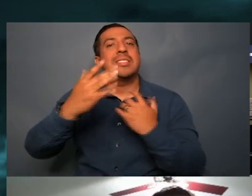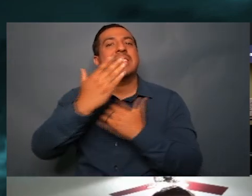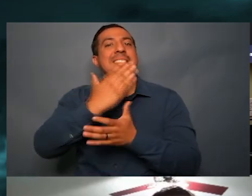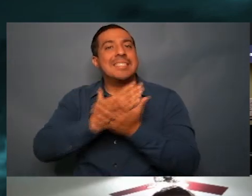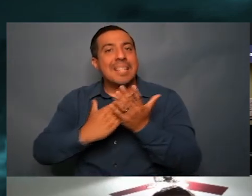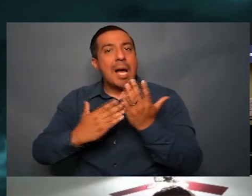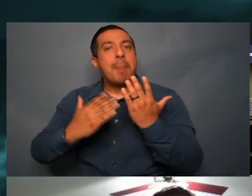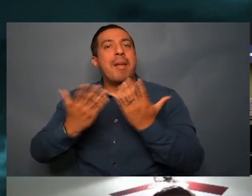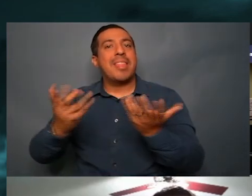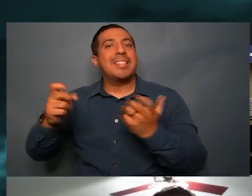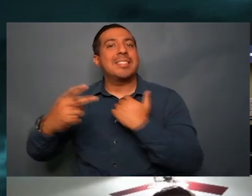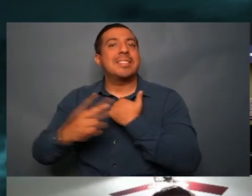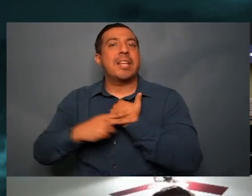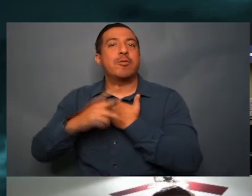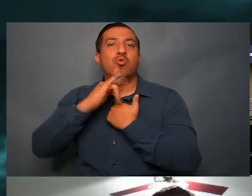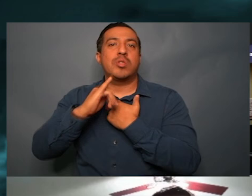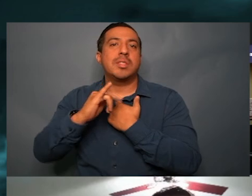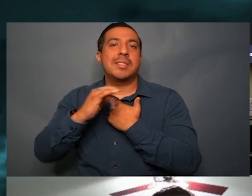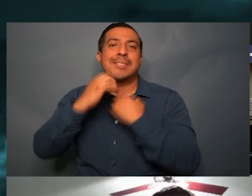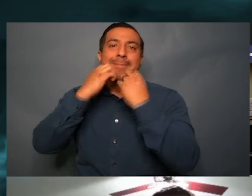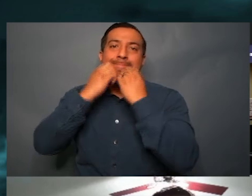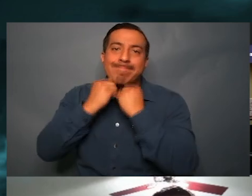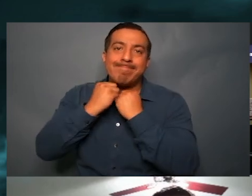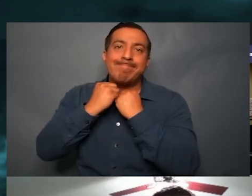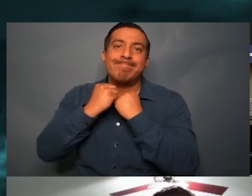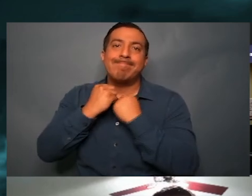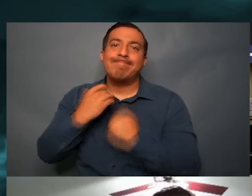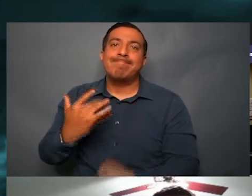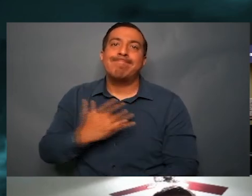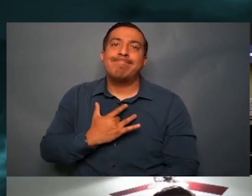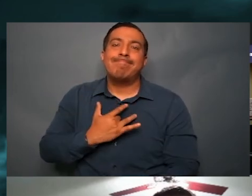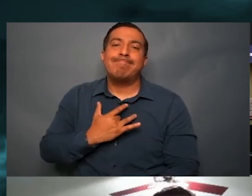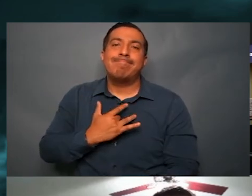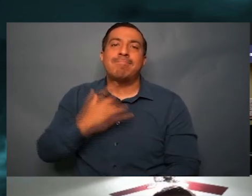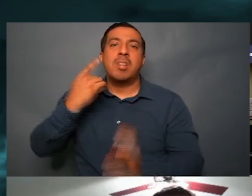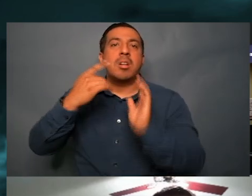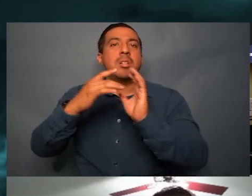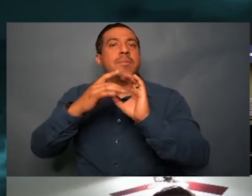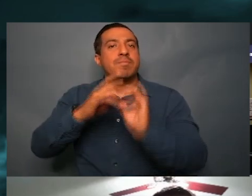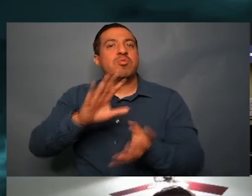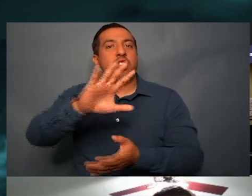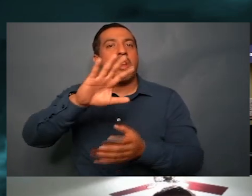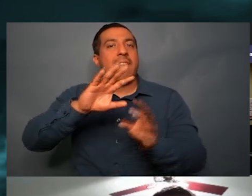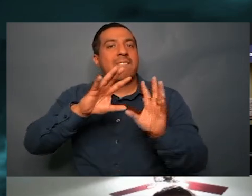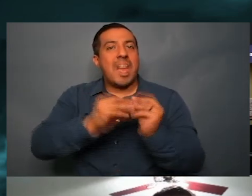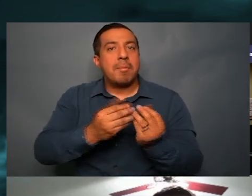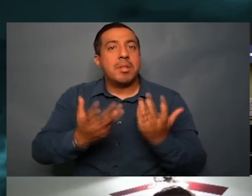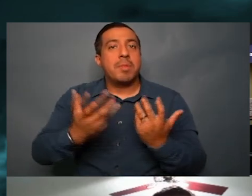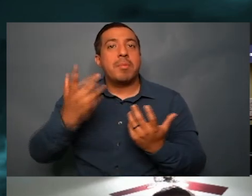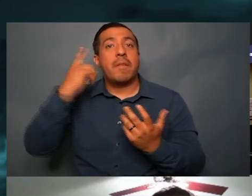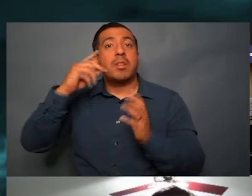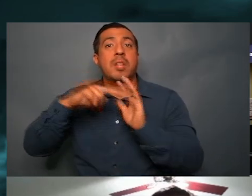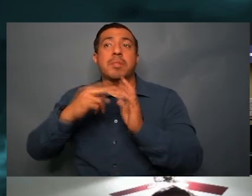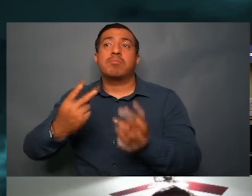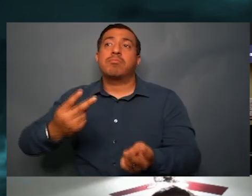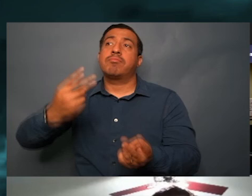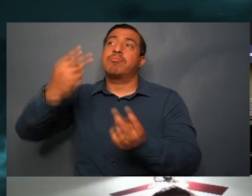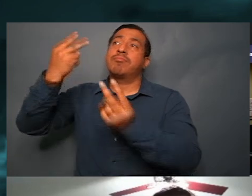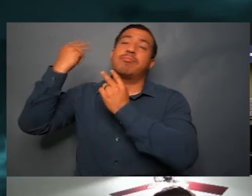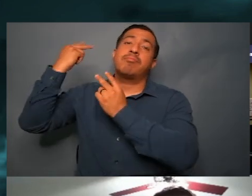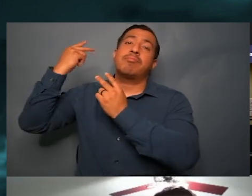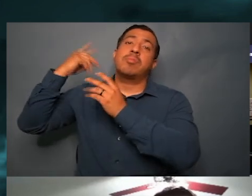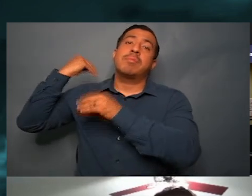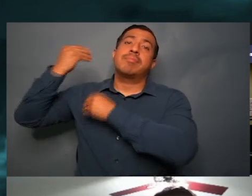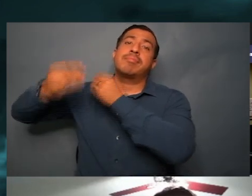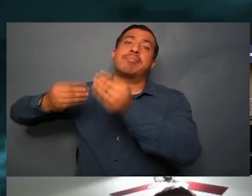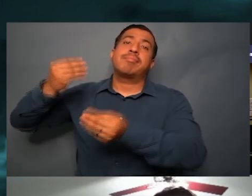that are near and dear to you, your family. They might be heirlooms and other things, but you